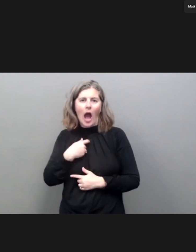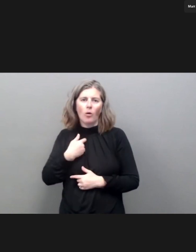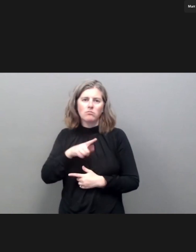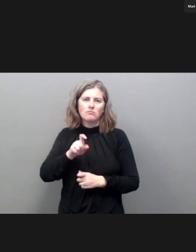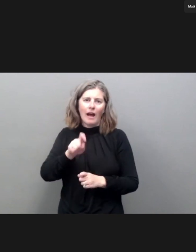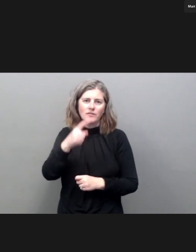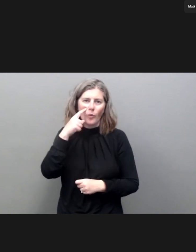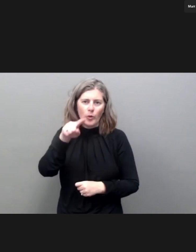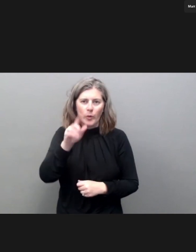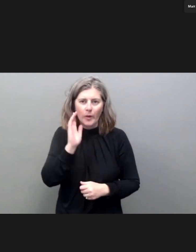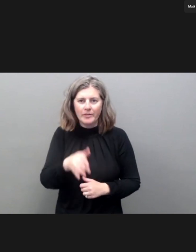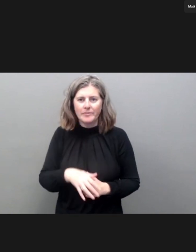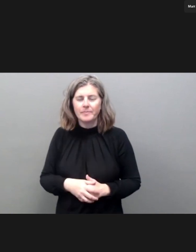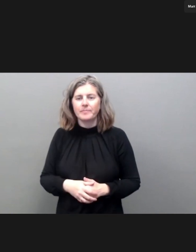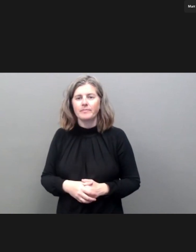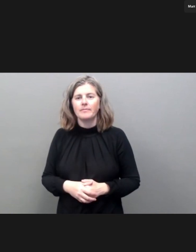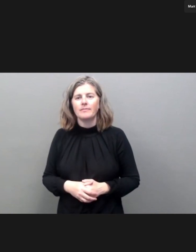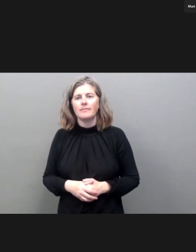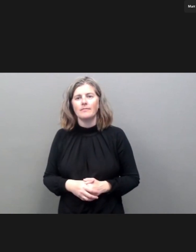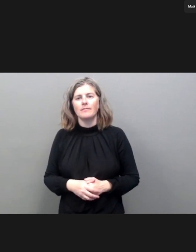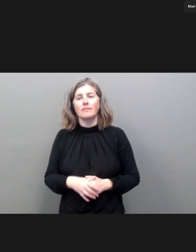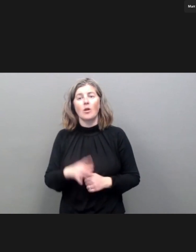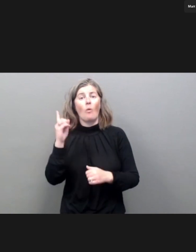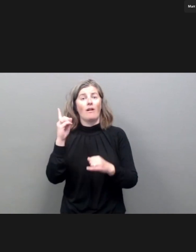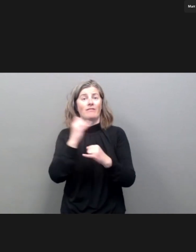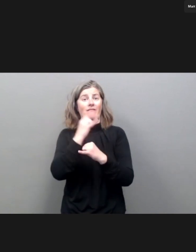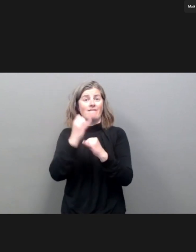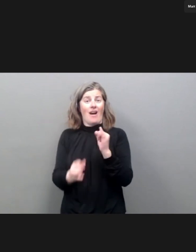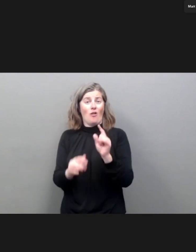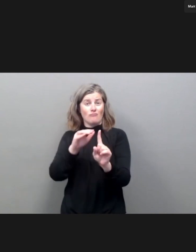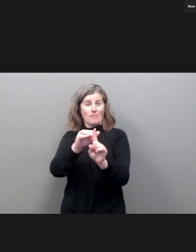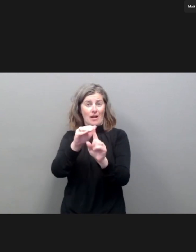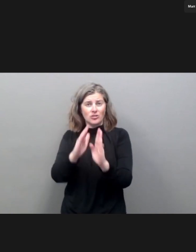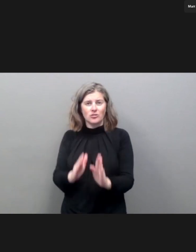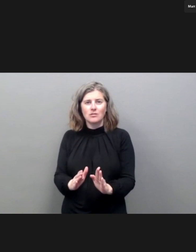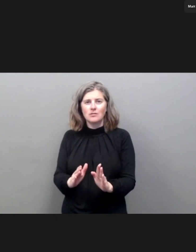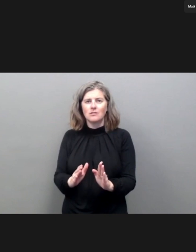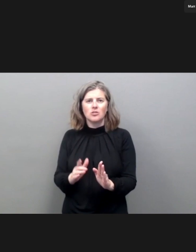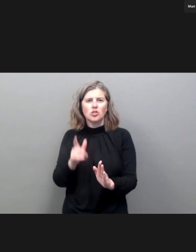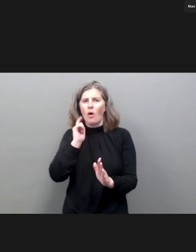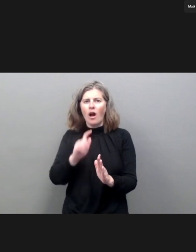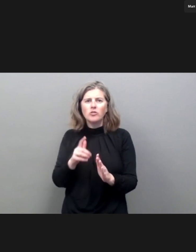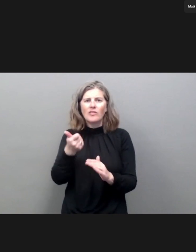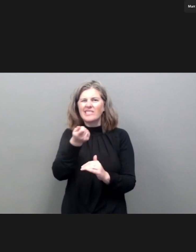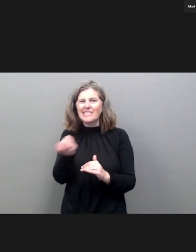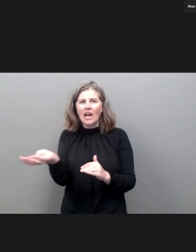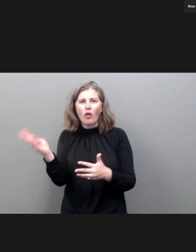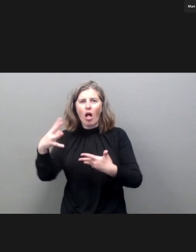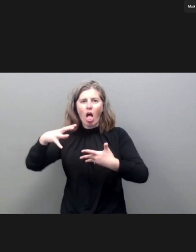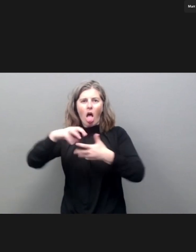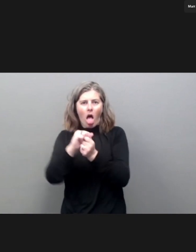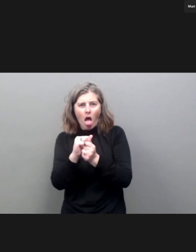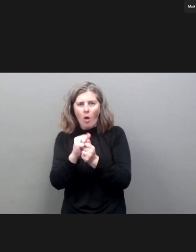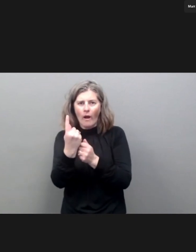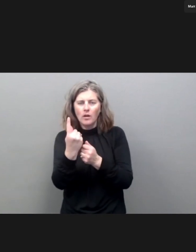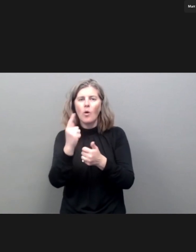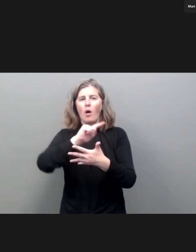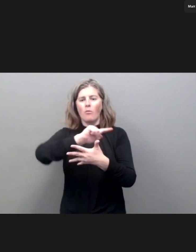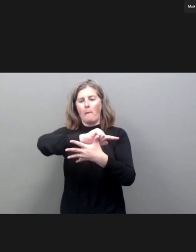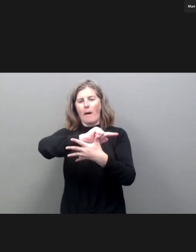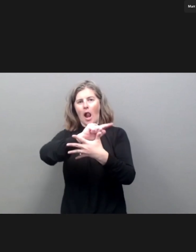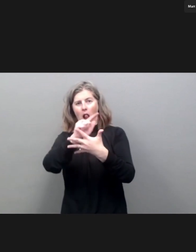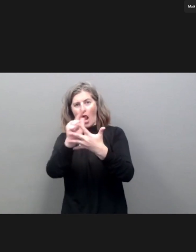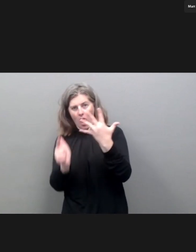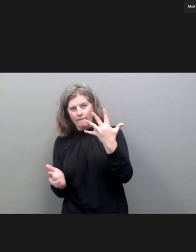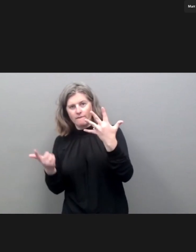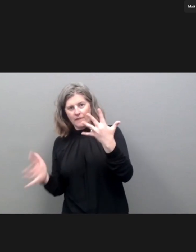on your behalf. And one final reminder, which is that no need to cluster your questions. We will go through the reporters in the